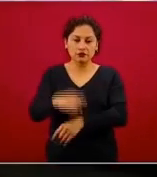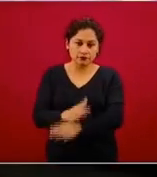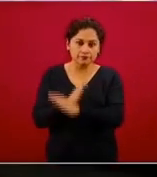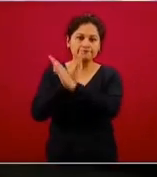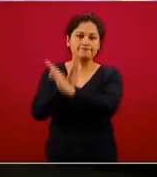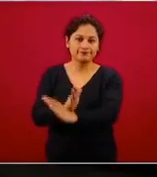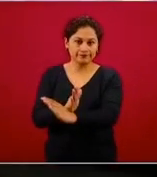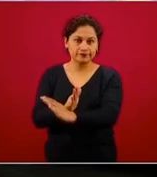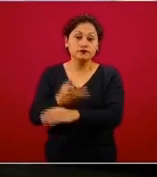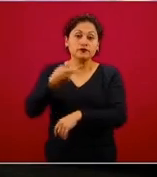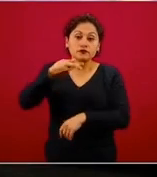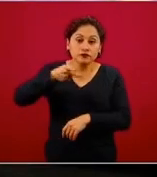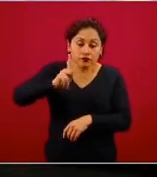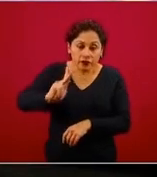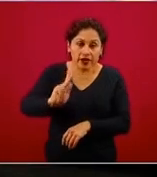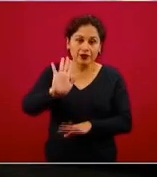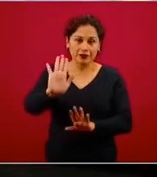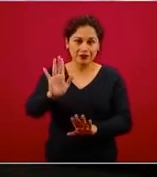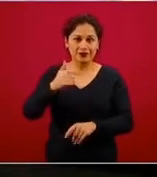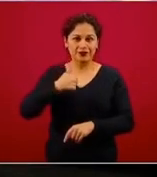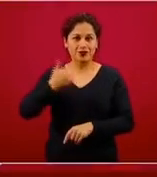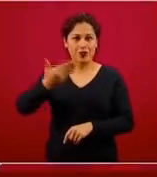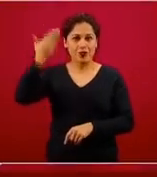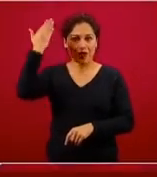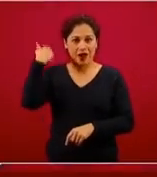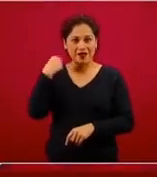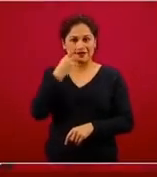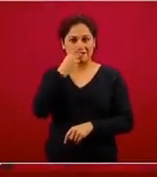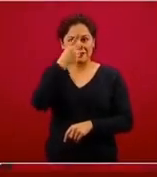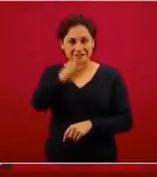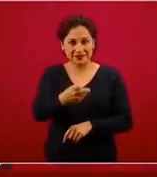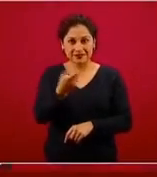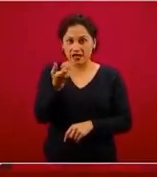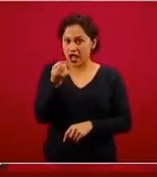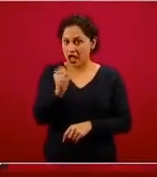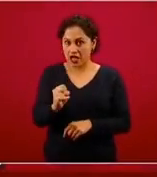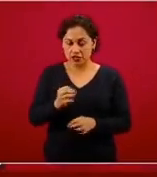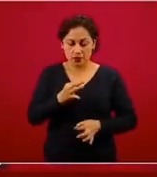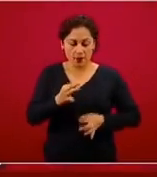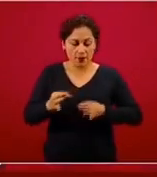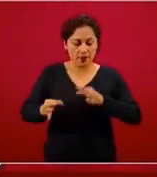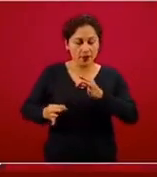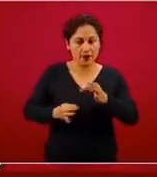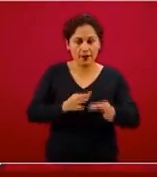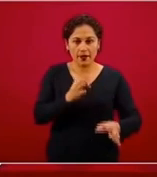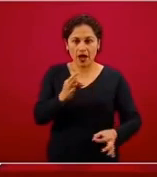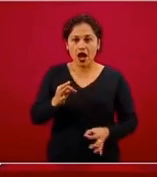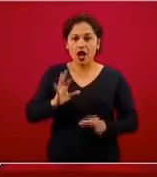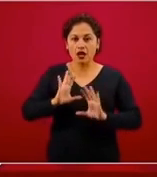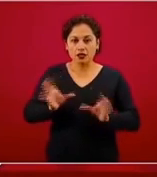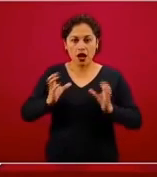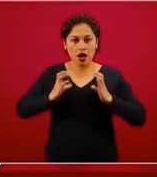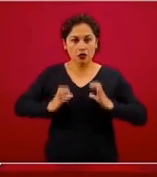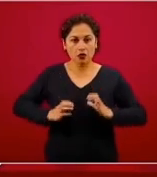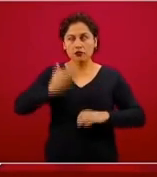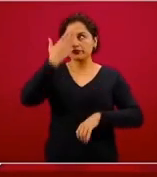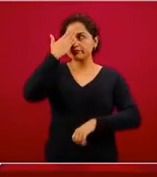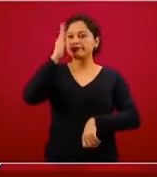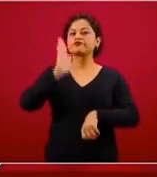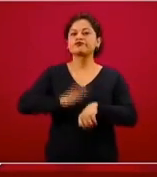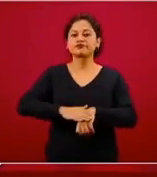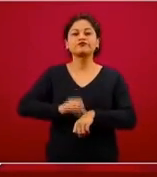antibody señalaba yo, molecules. que se guardan And, en la and what I memoria was y saying is dentro that de un año in your muscle vamos a memory, tener in un your espacio body de memory,